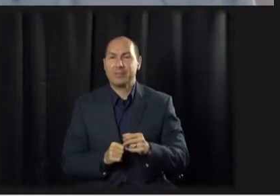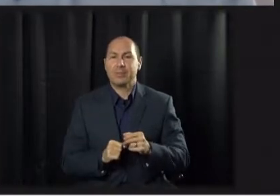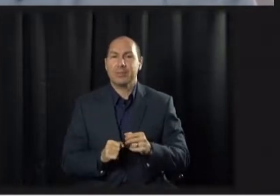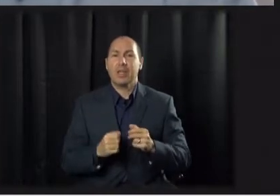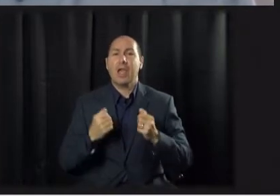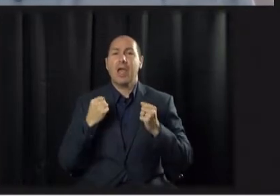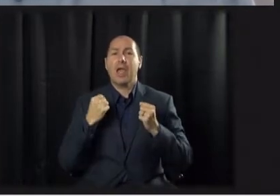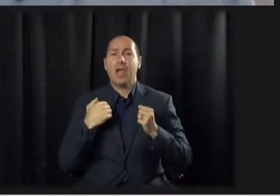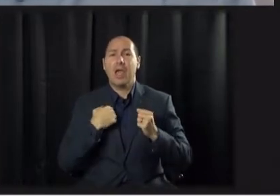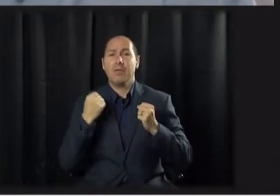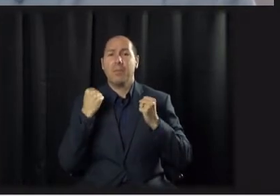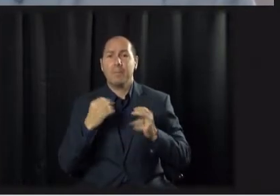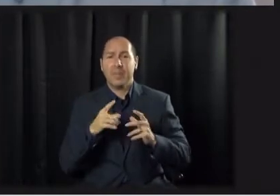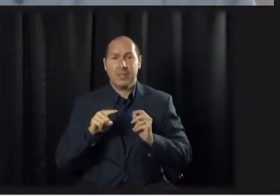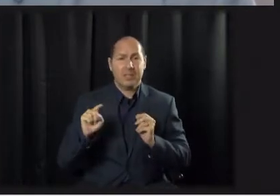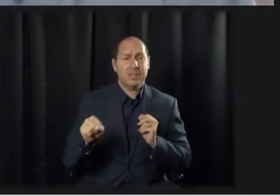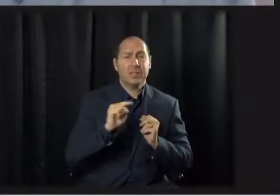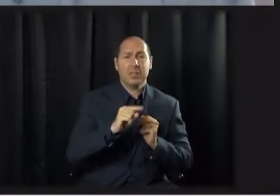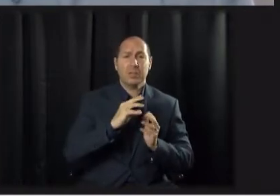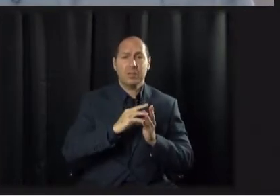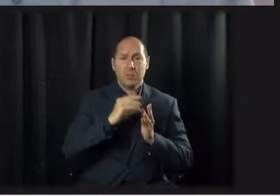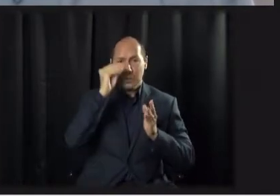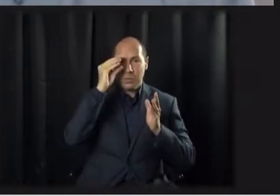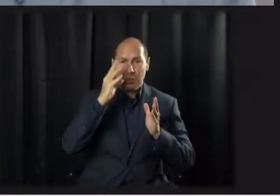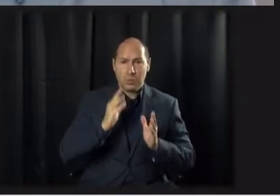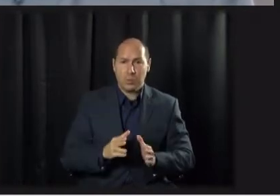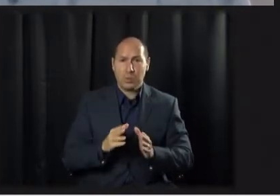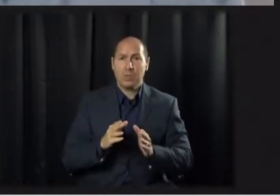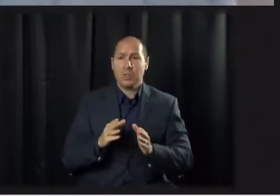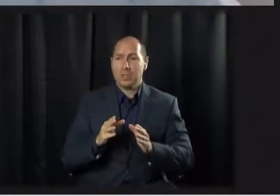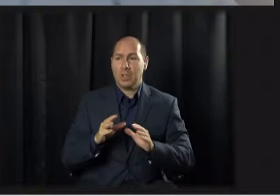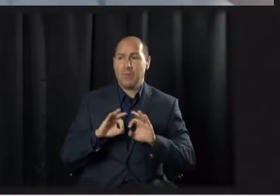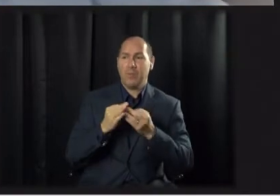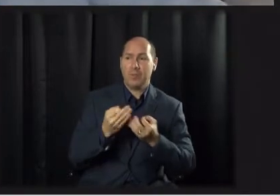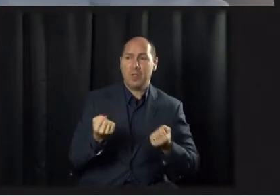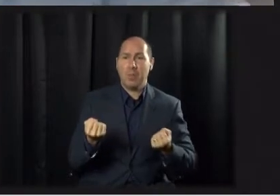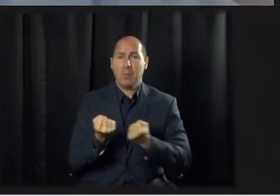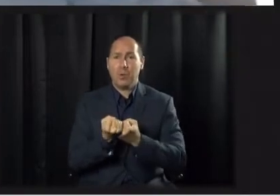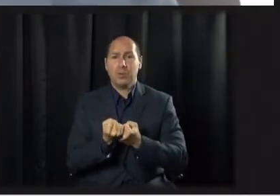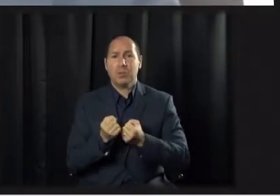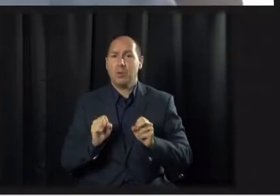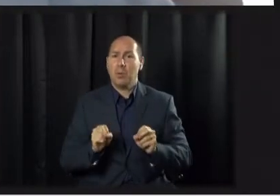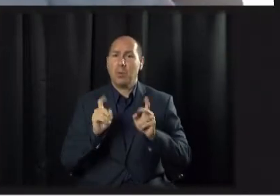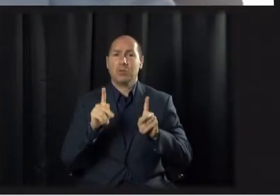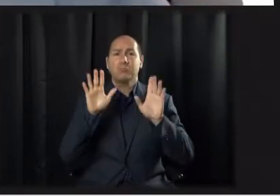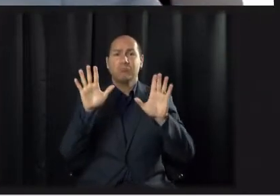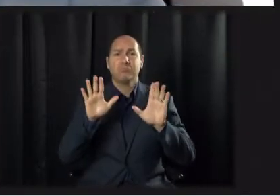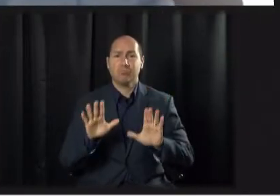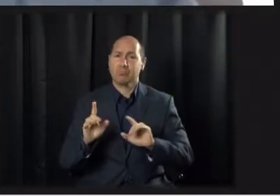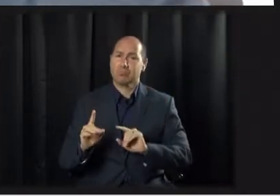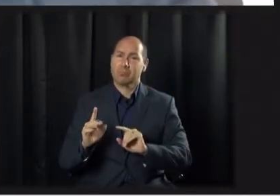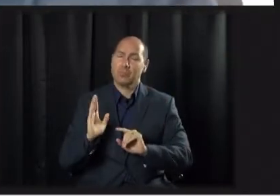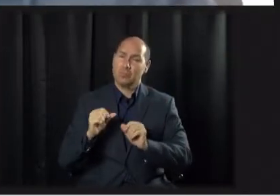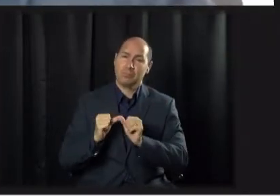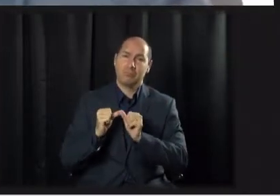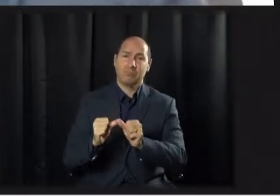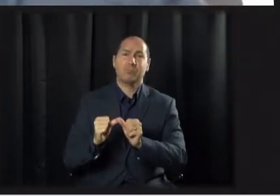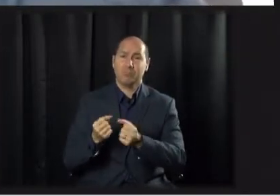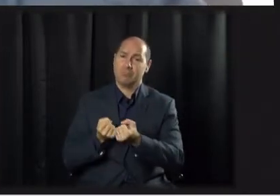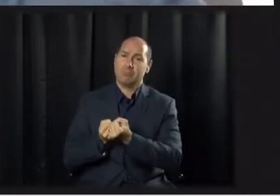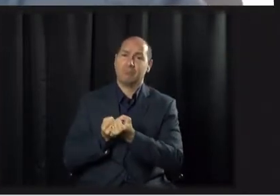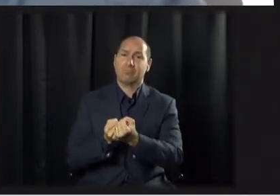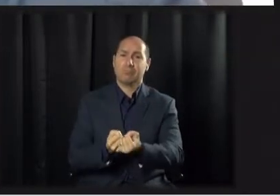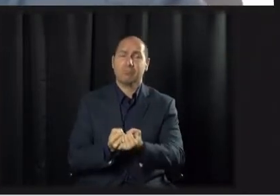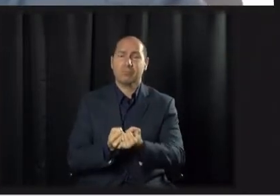students, particularly those from poor families, incredible opportunities, and it will continue to do so. Like